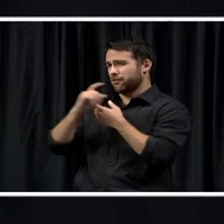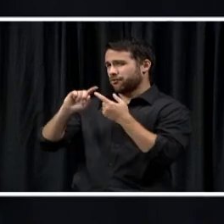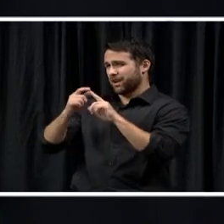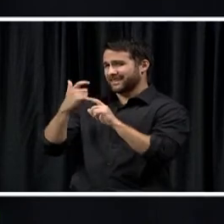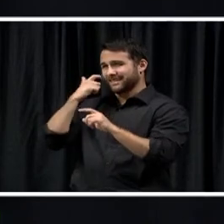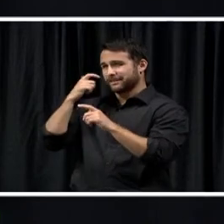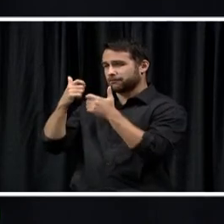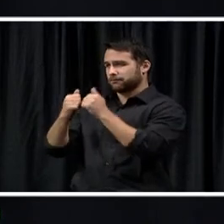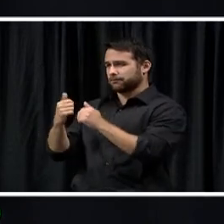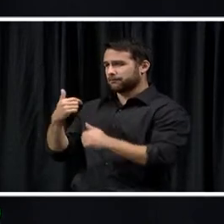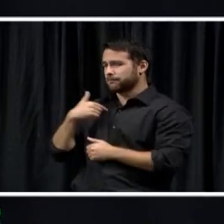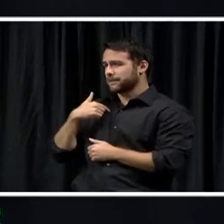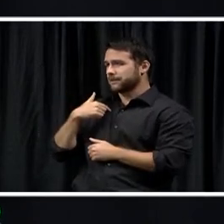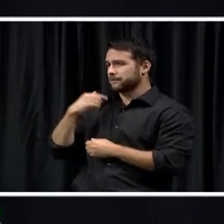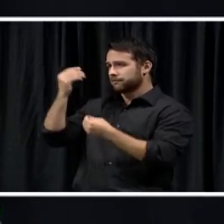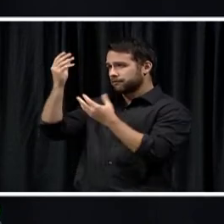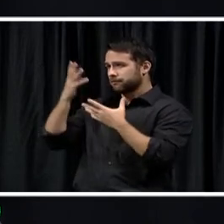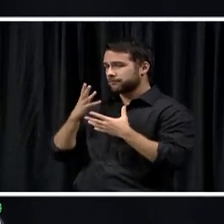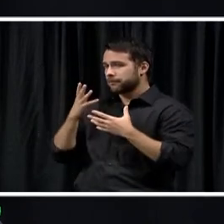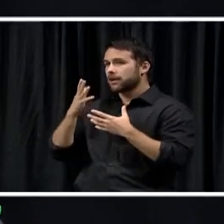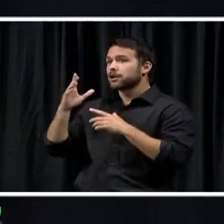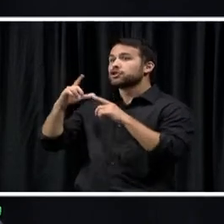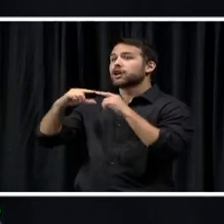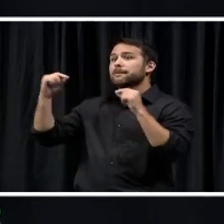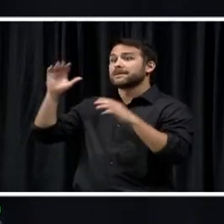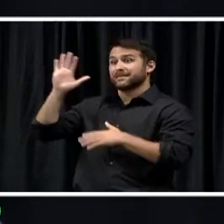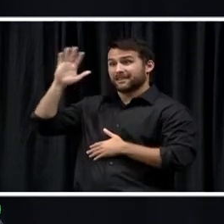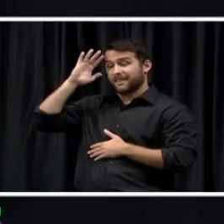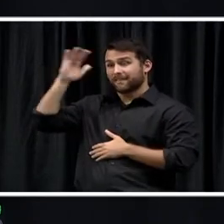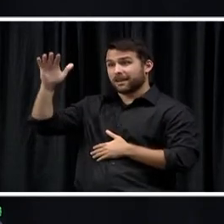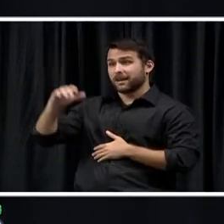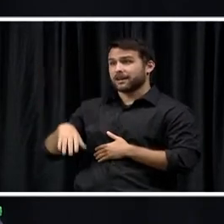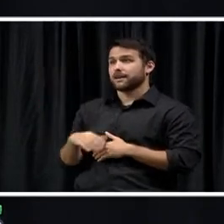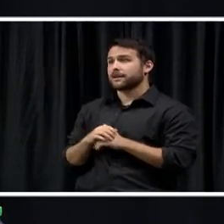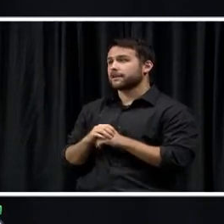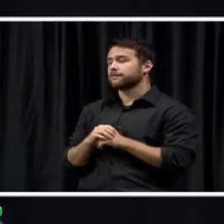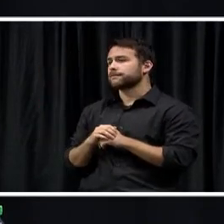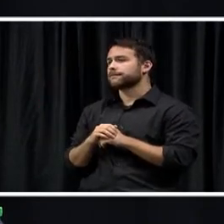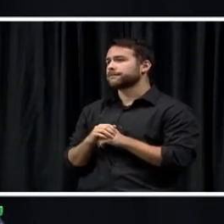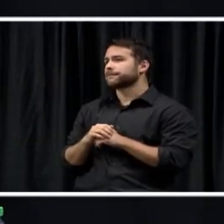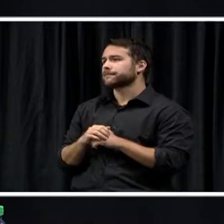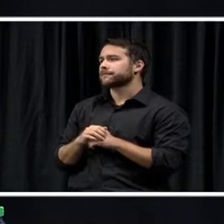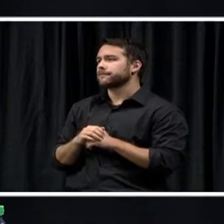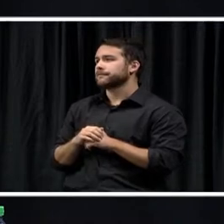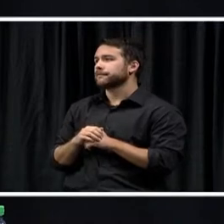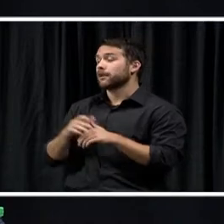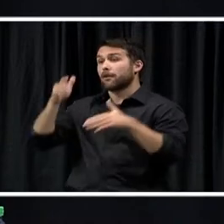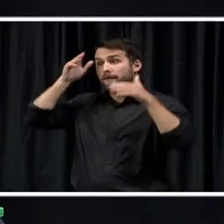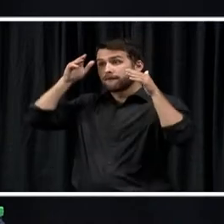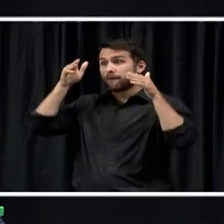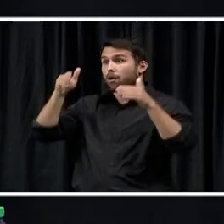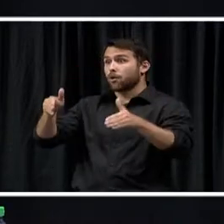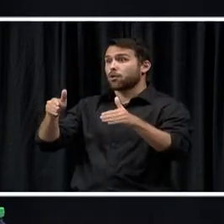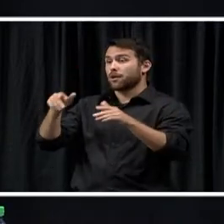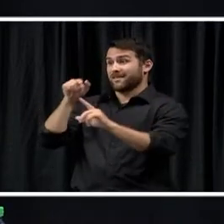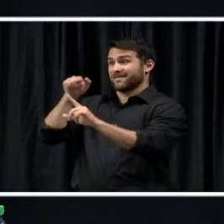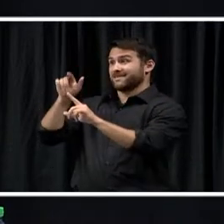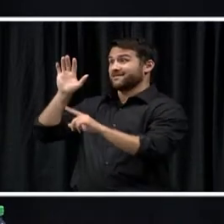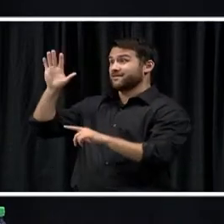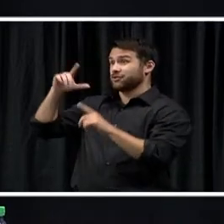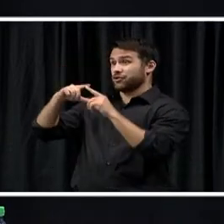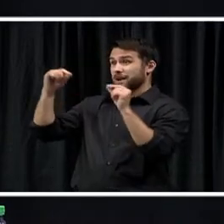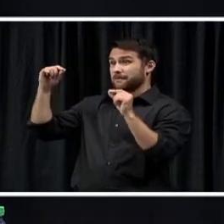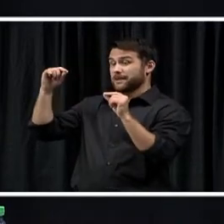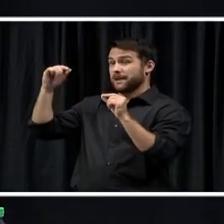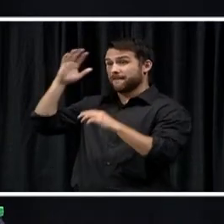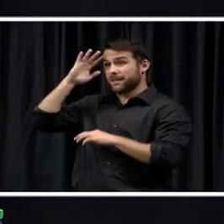weekend sharing the Japanese philosophy Ikigai. The focus of Ikigai